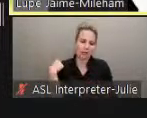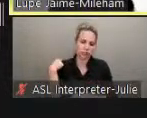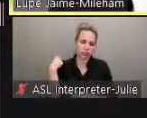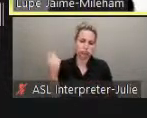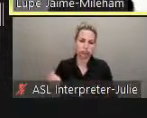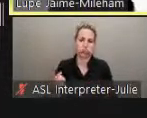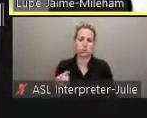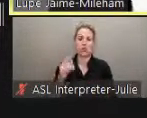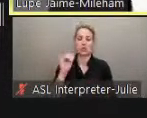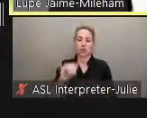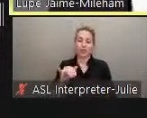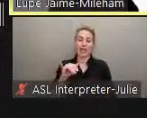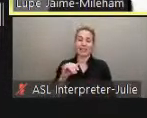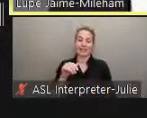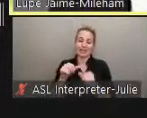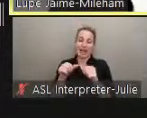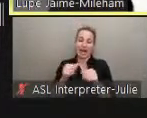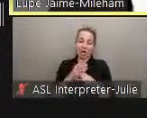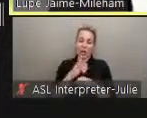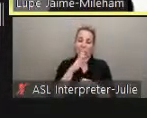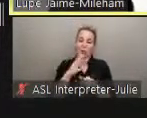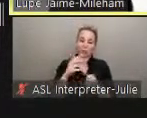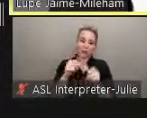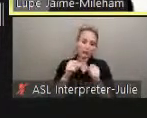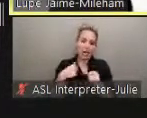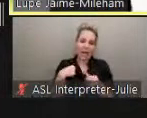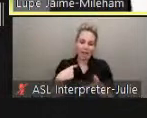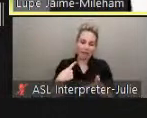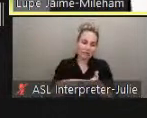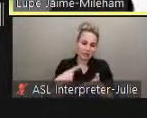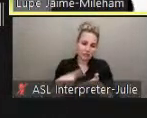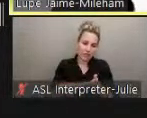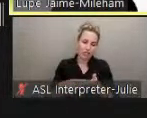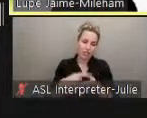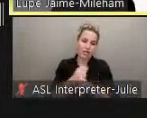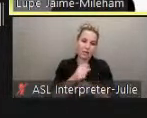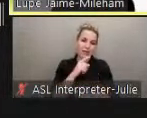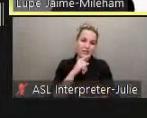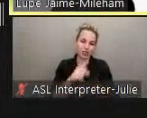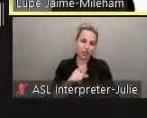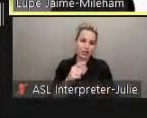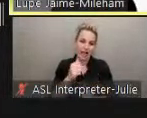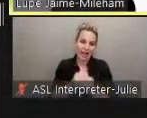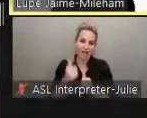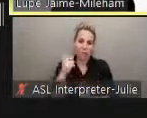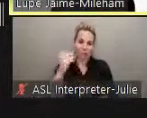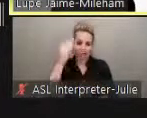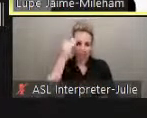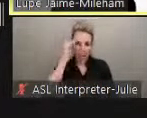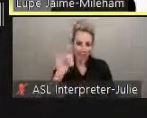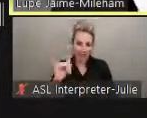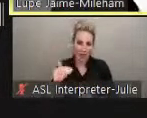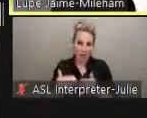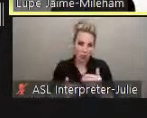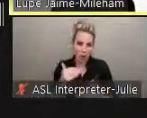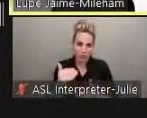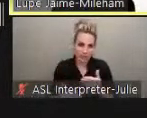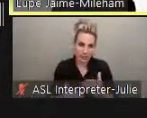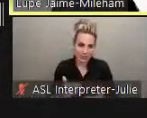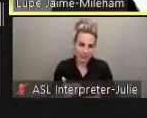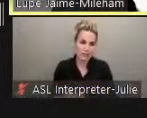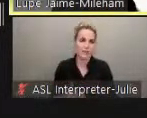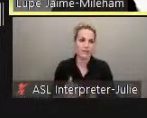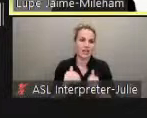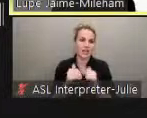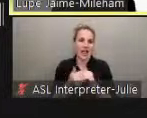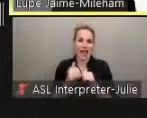definitely an area that we can continue to have conversations and ensure that everyone is aware of that process and of how